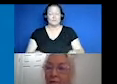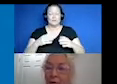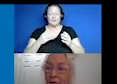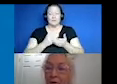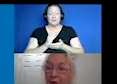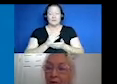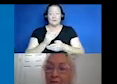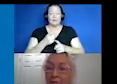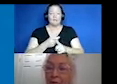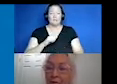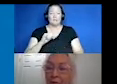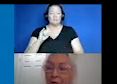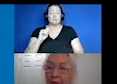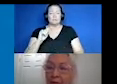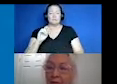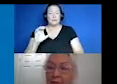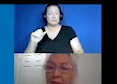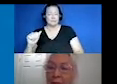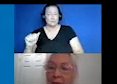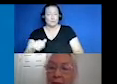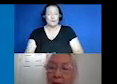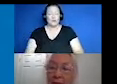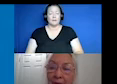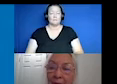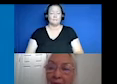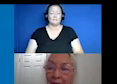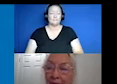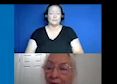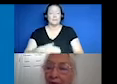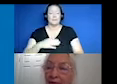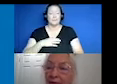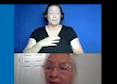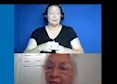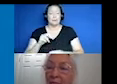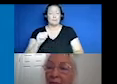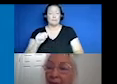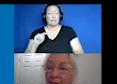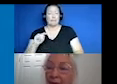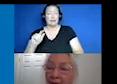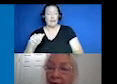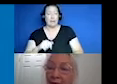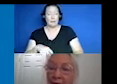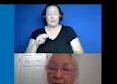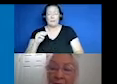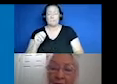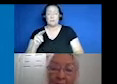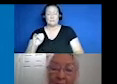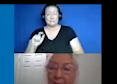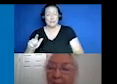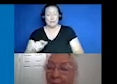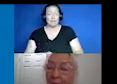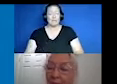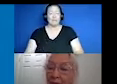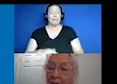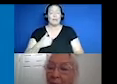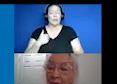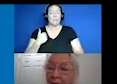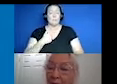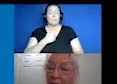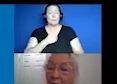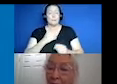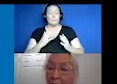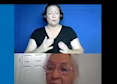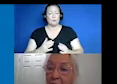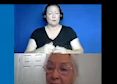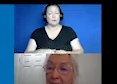the Intertribal Council of Arizona. My name's Alida Montiel. I'm a member of the